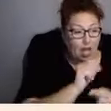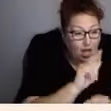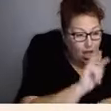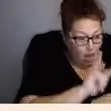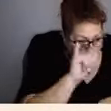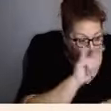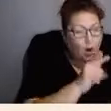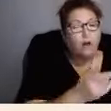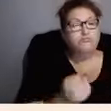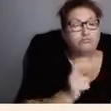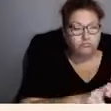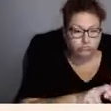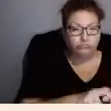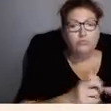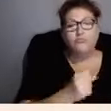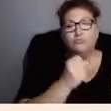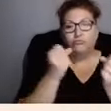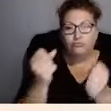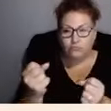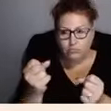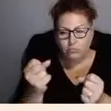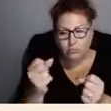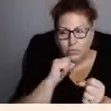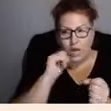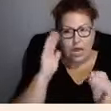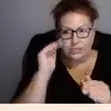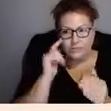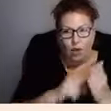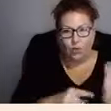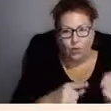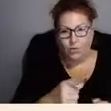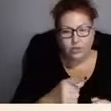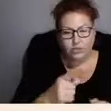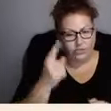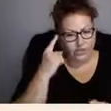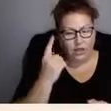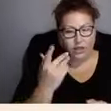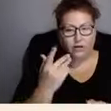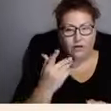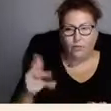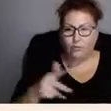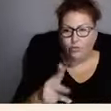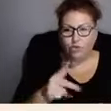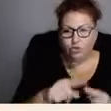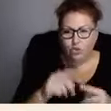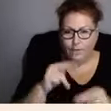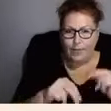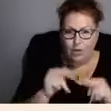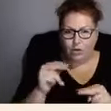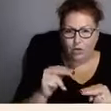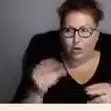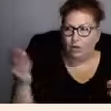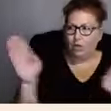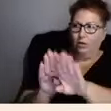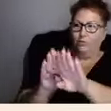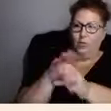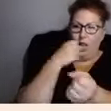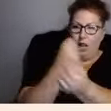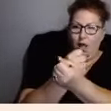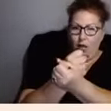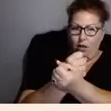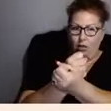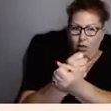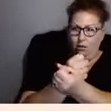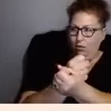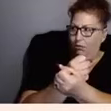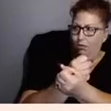that looks nothing like she expected. The car pulls up to a building. The door is shut and locked behind her. She